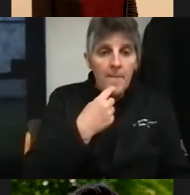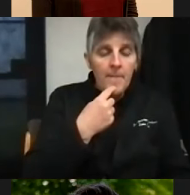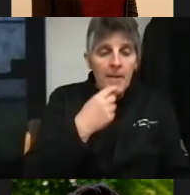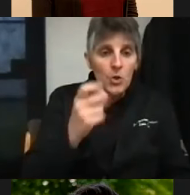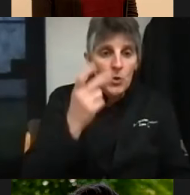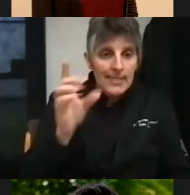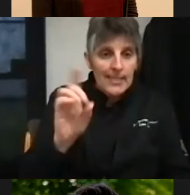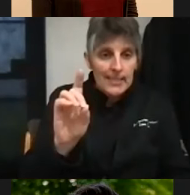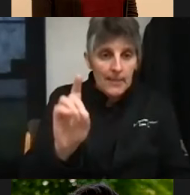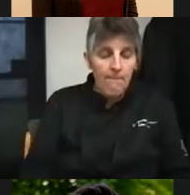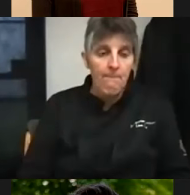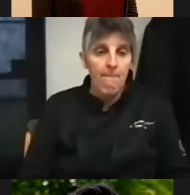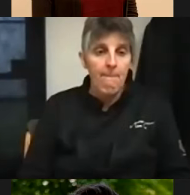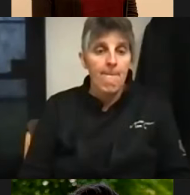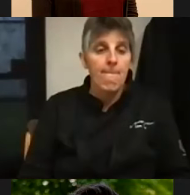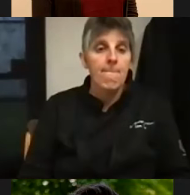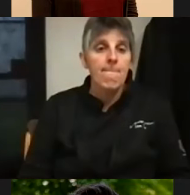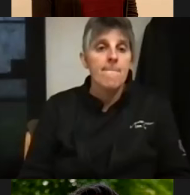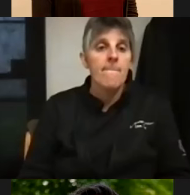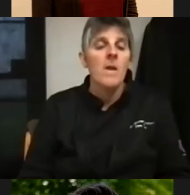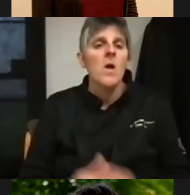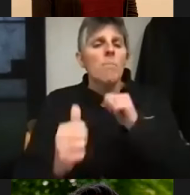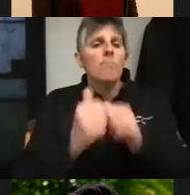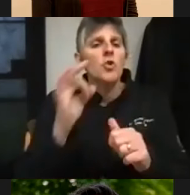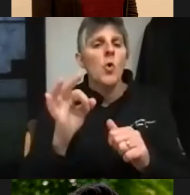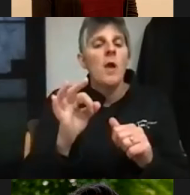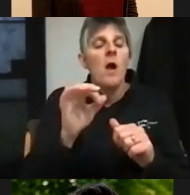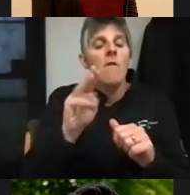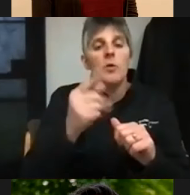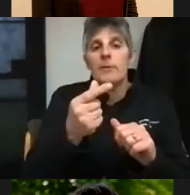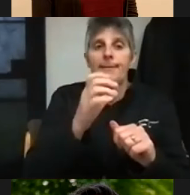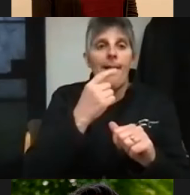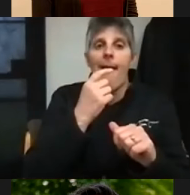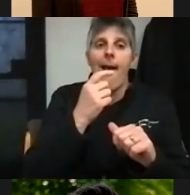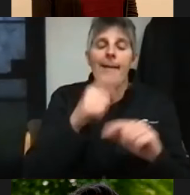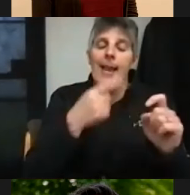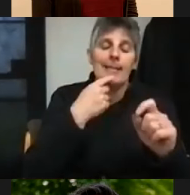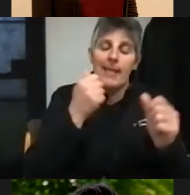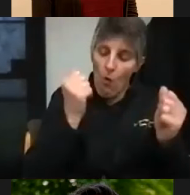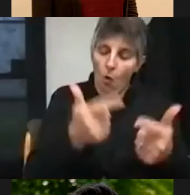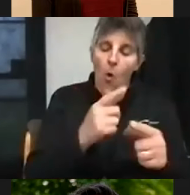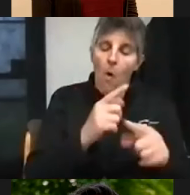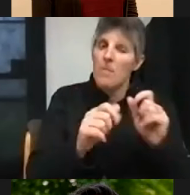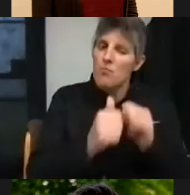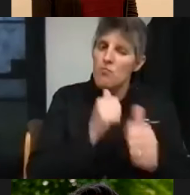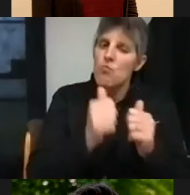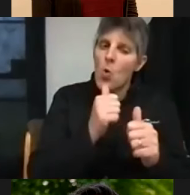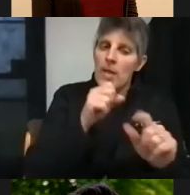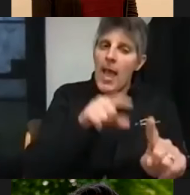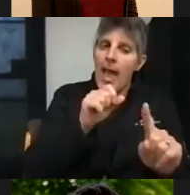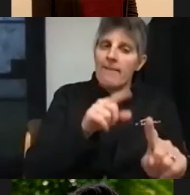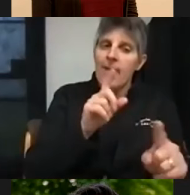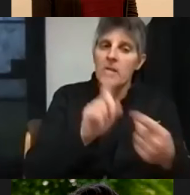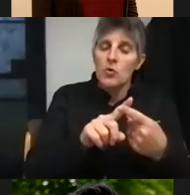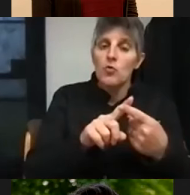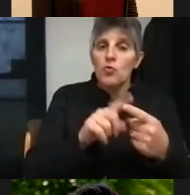as you can see here. The majority of mirror glial cell, I cannot say every mirror glial cell, but the vast majority is being activated to reenter cell